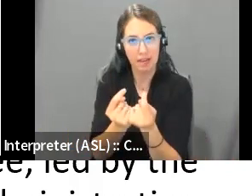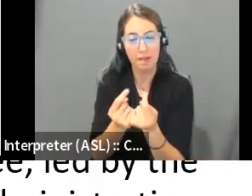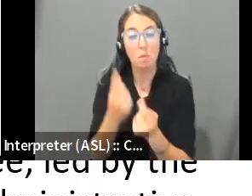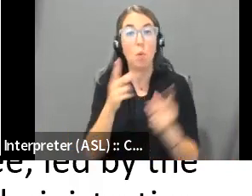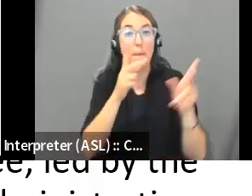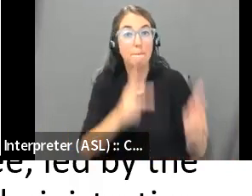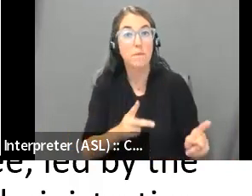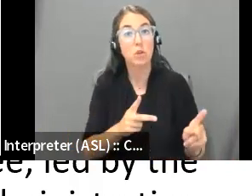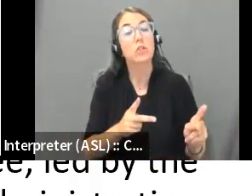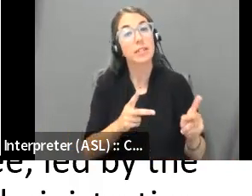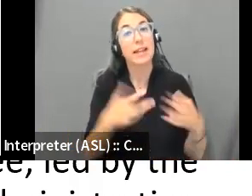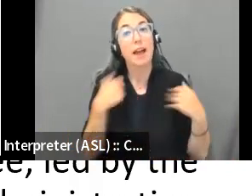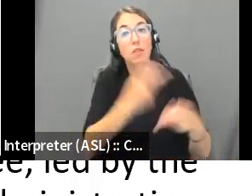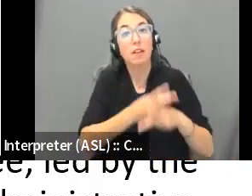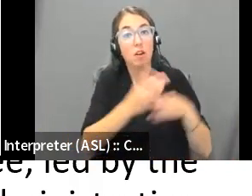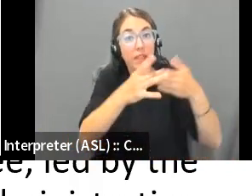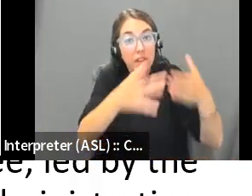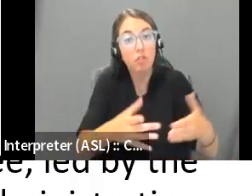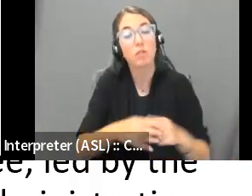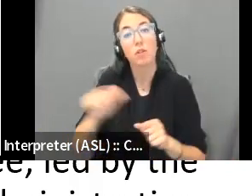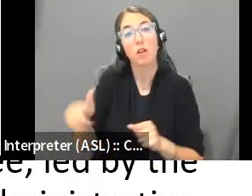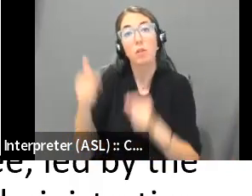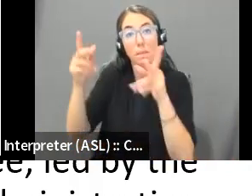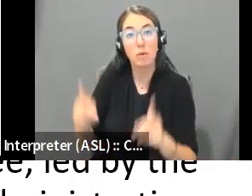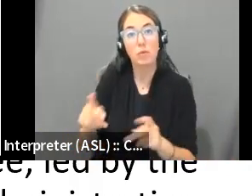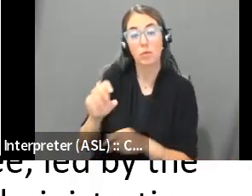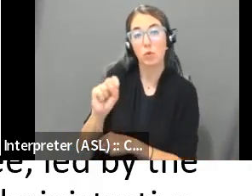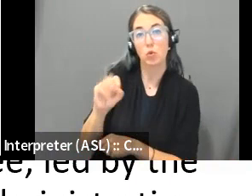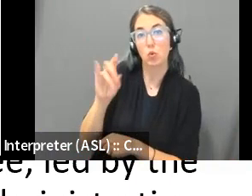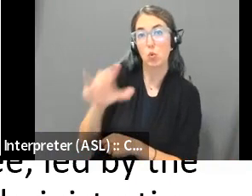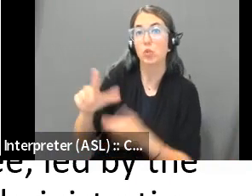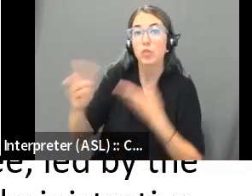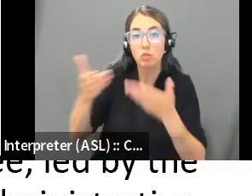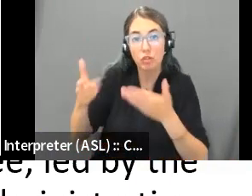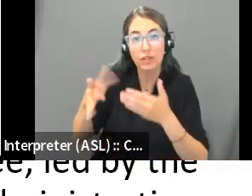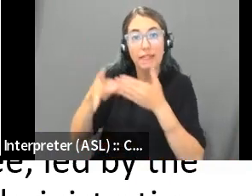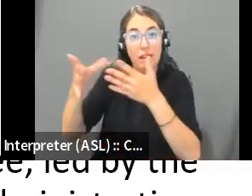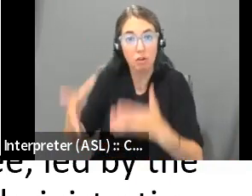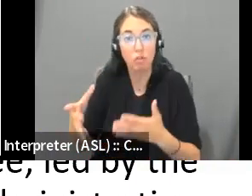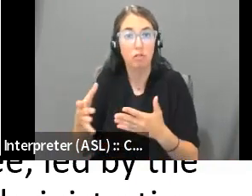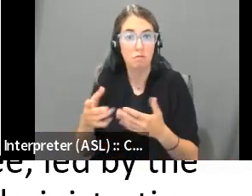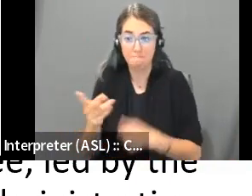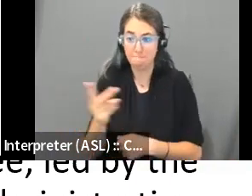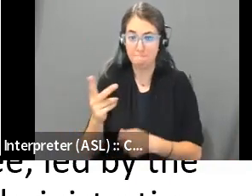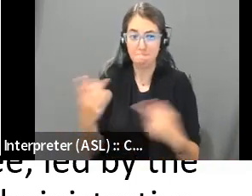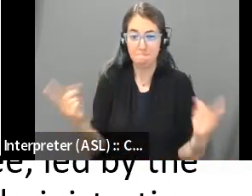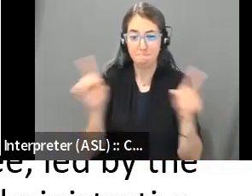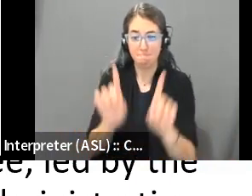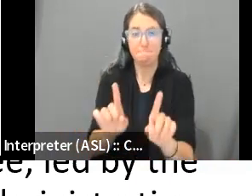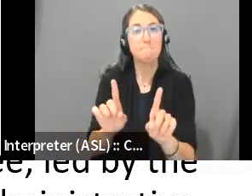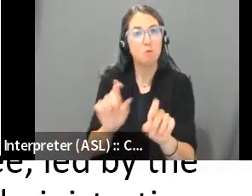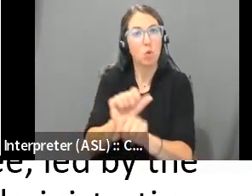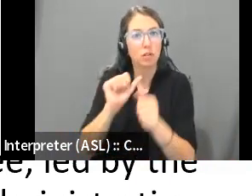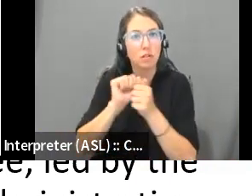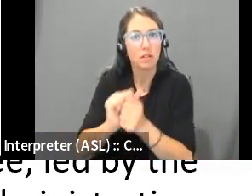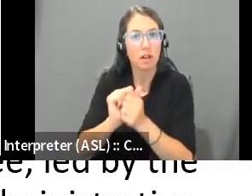the other in social services, who's already doing the leader in social services already doing some information sharing with a